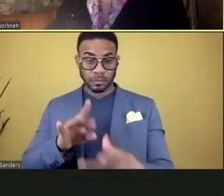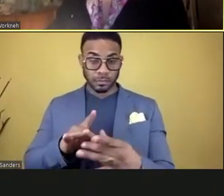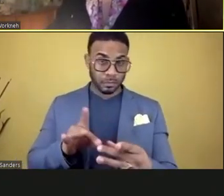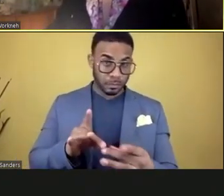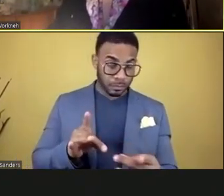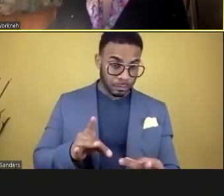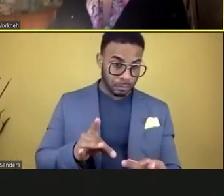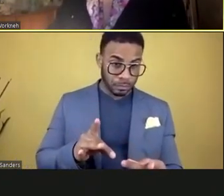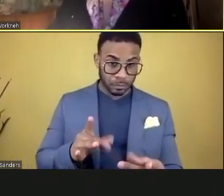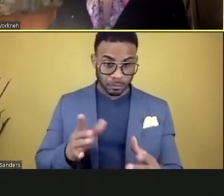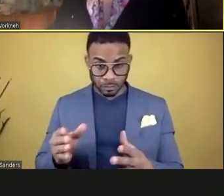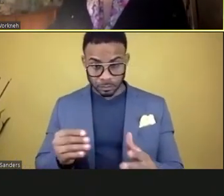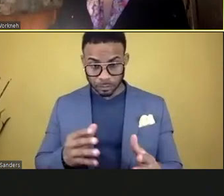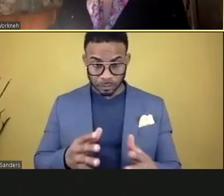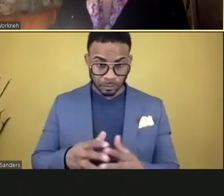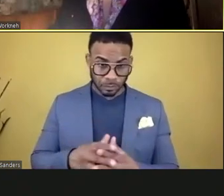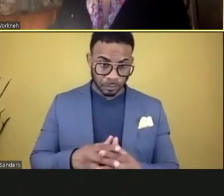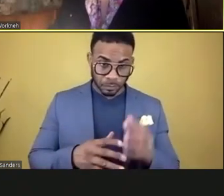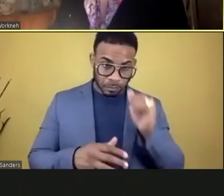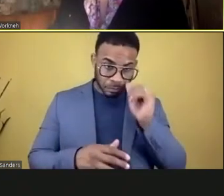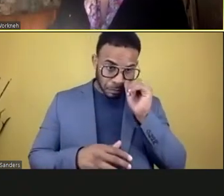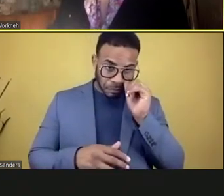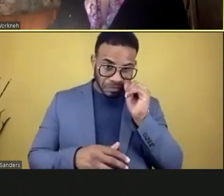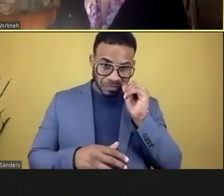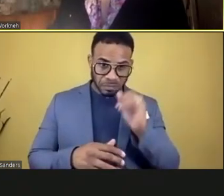saying, and